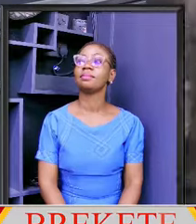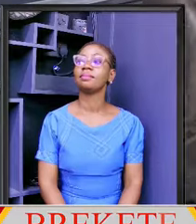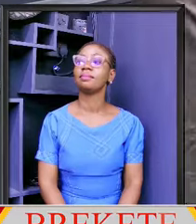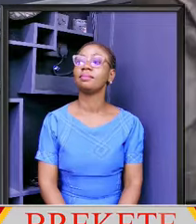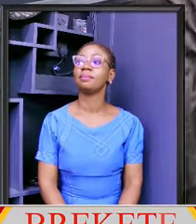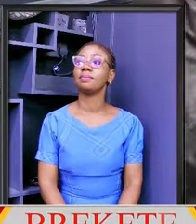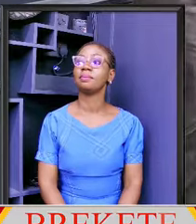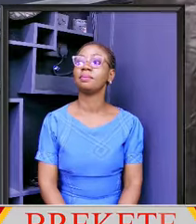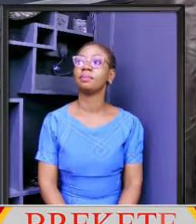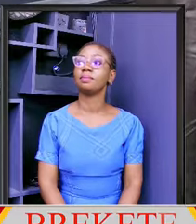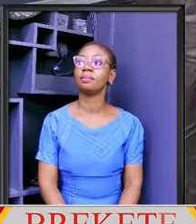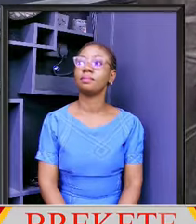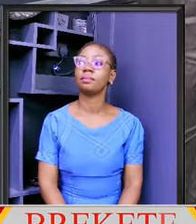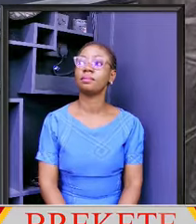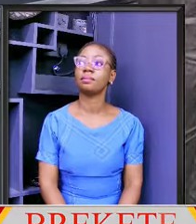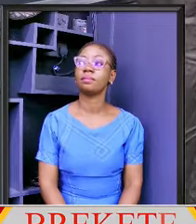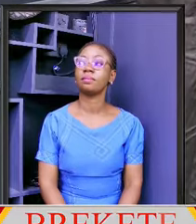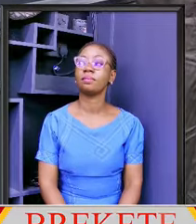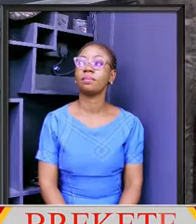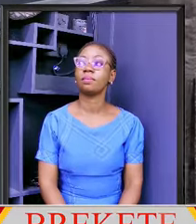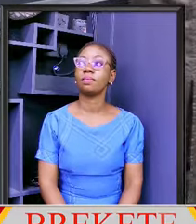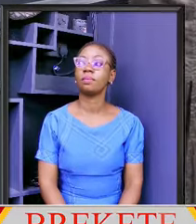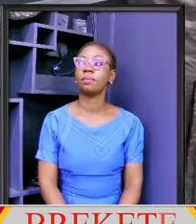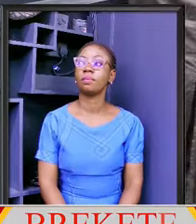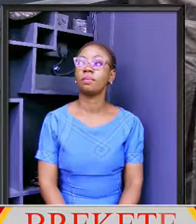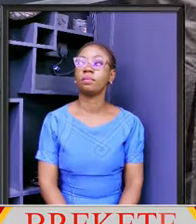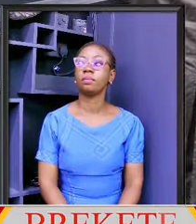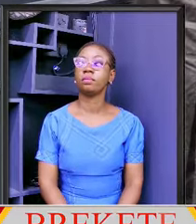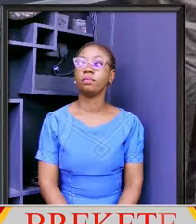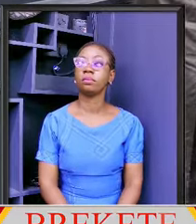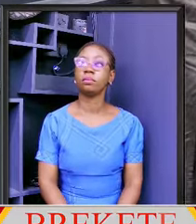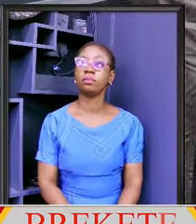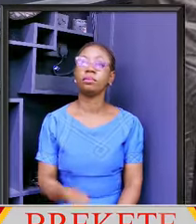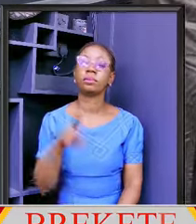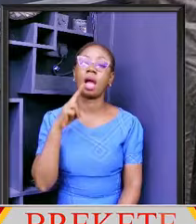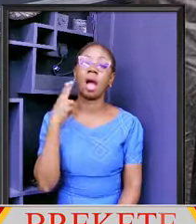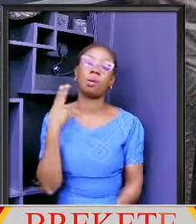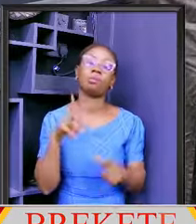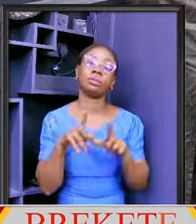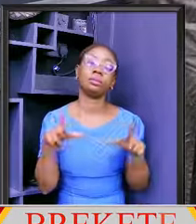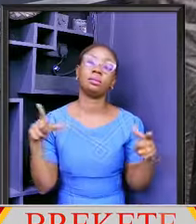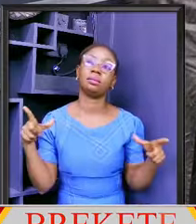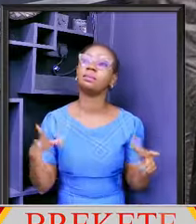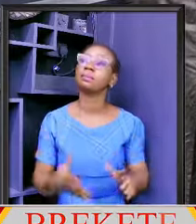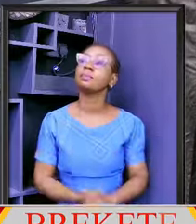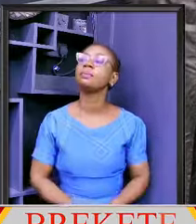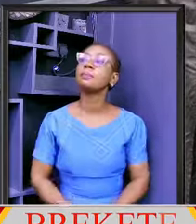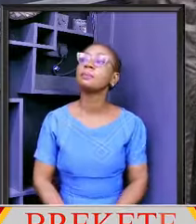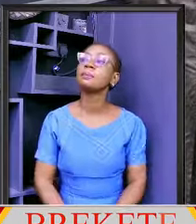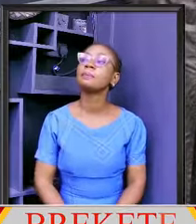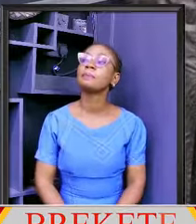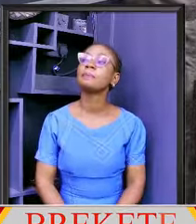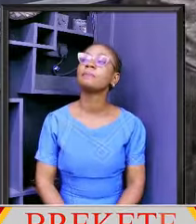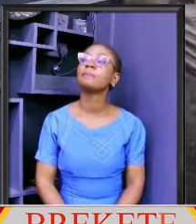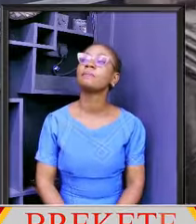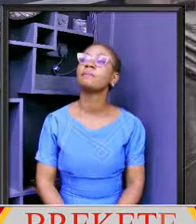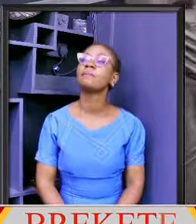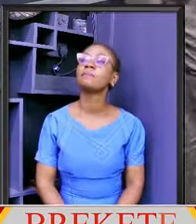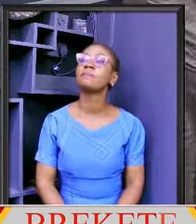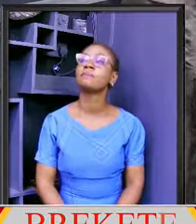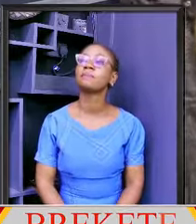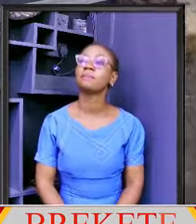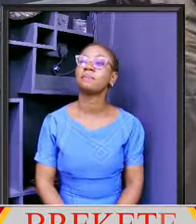Kano, call them because of Ampika. Ampika. Kunsier Kunsachi. Ah, Kano Mr. Mumbaka. Kano Mr. Mumbaka.